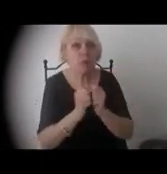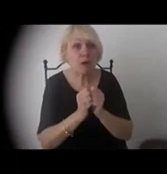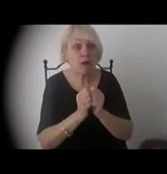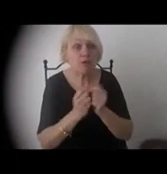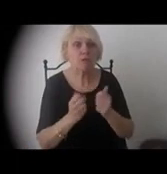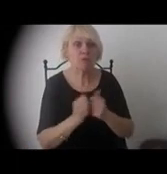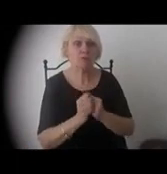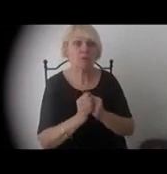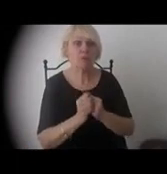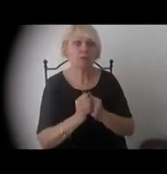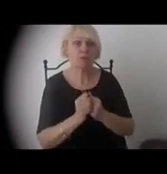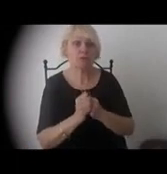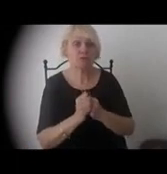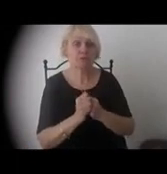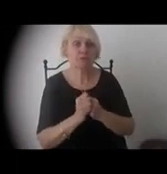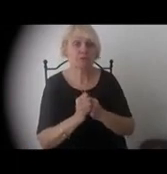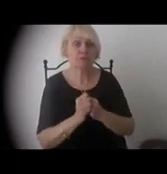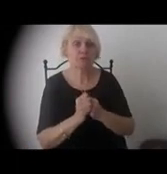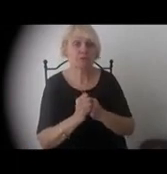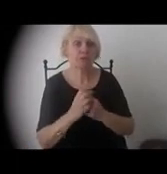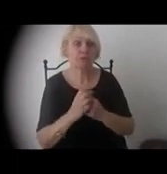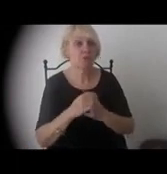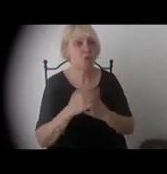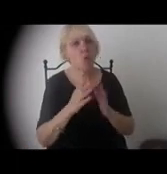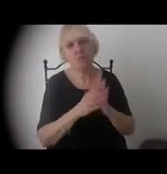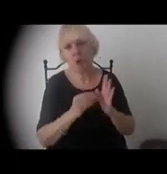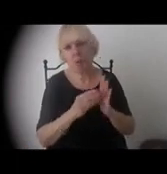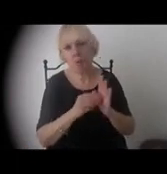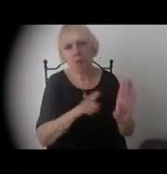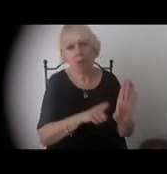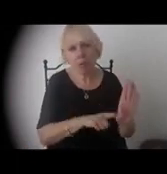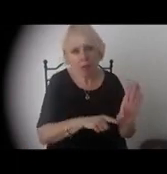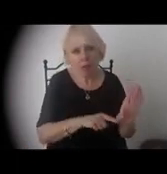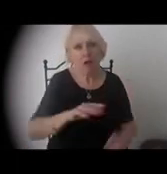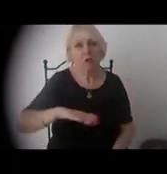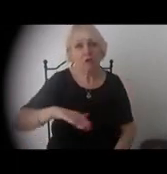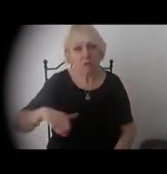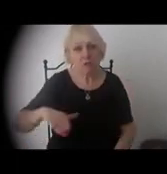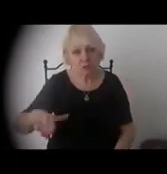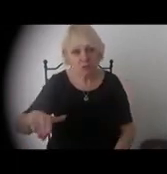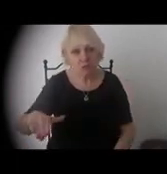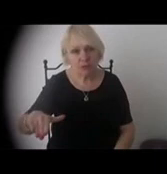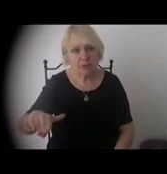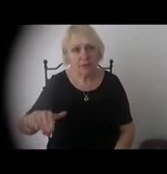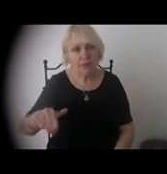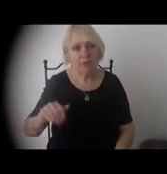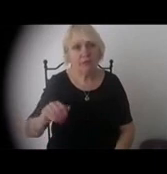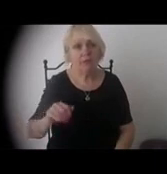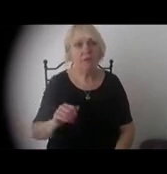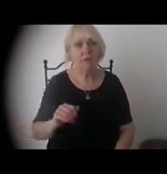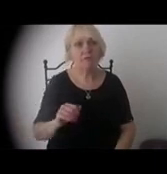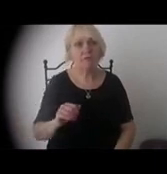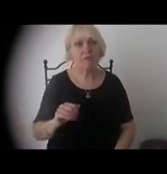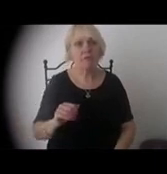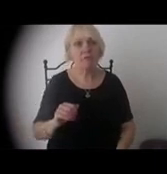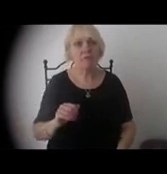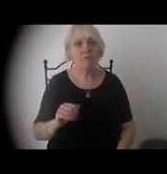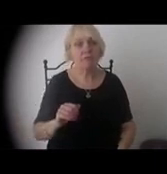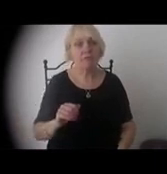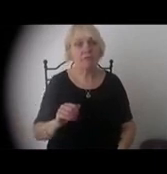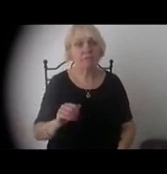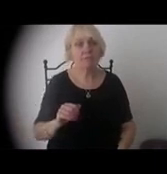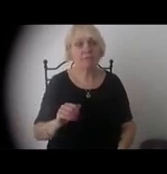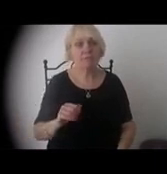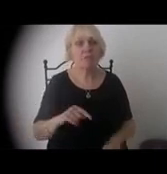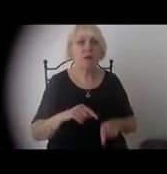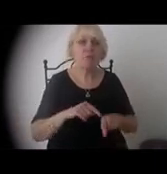example, thinking of like younger children and sort of, I guess, following news and information